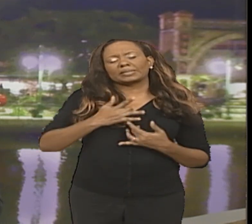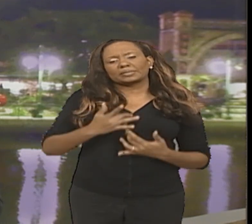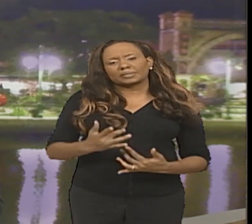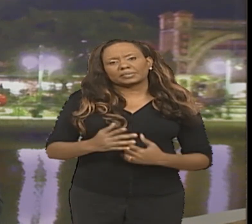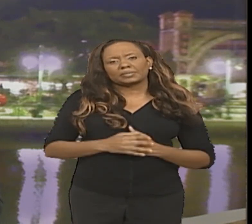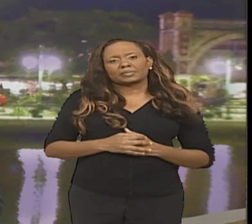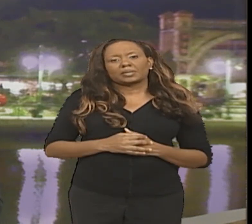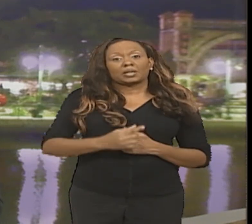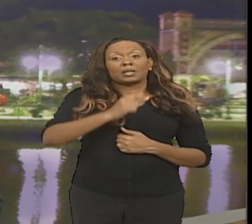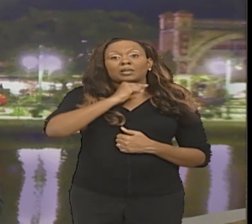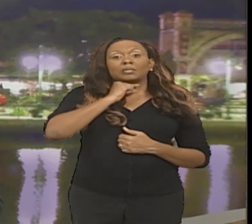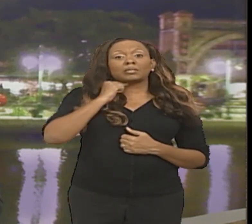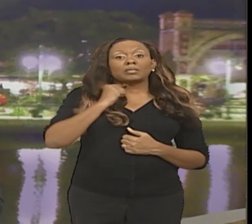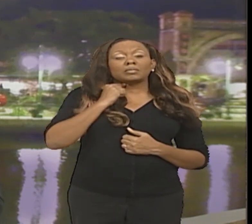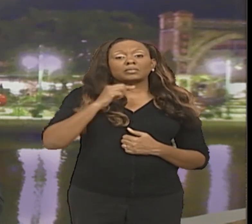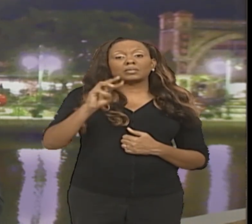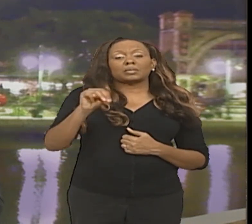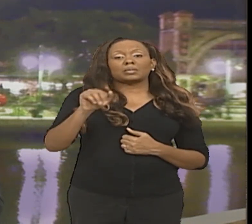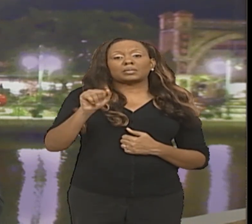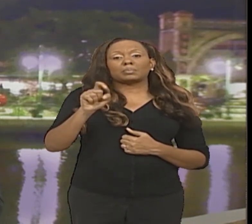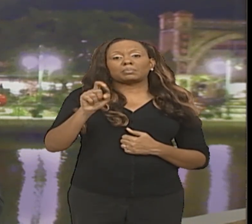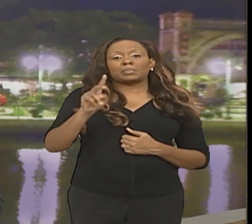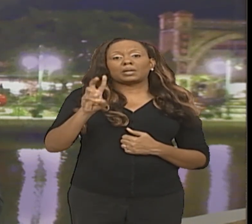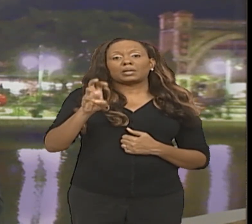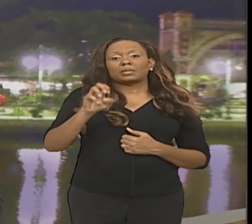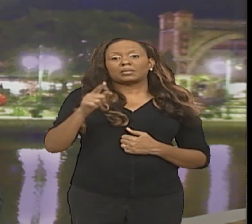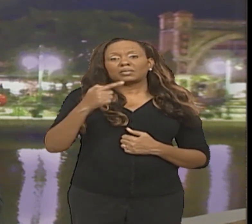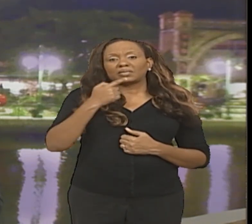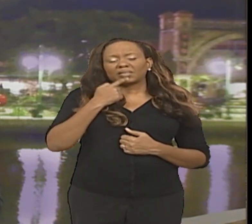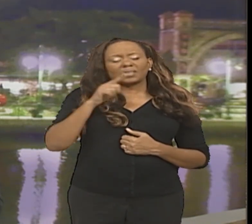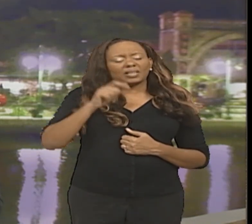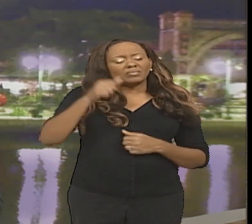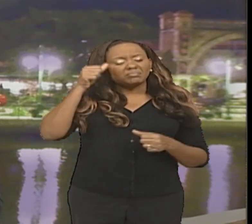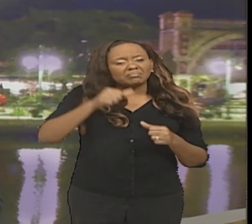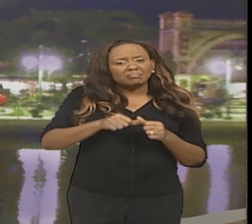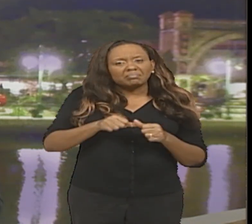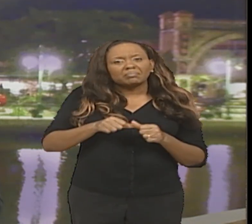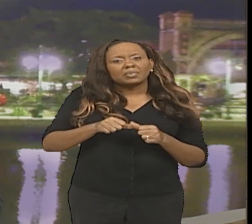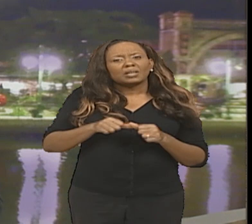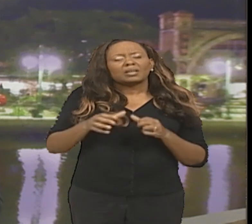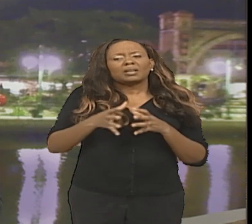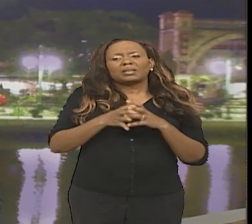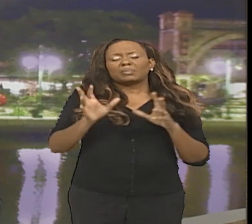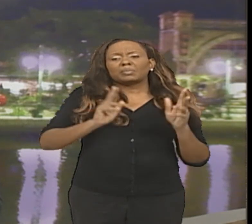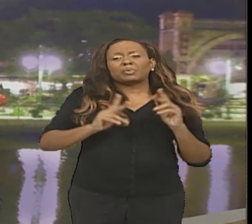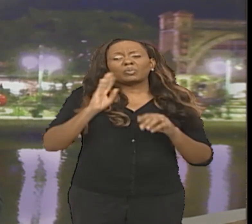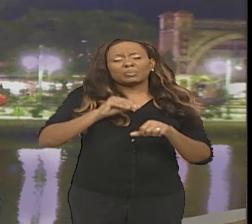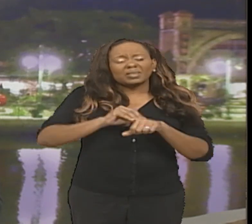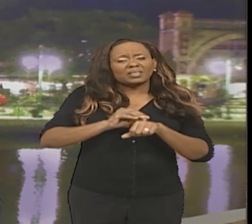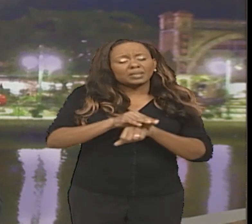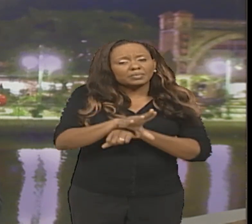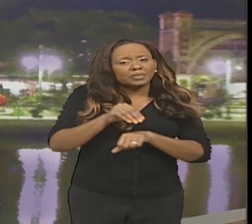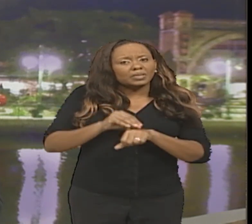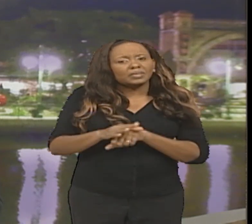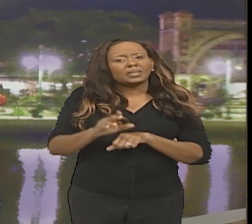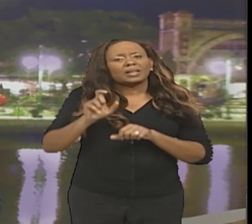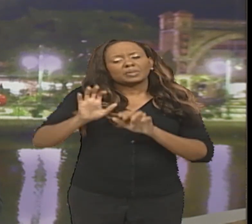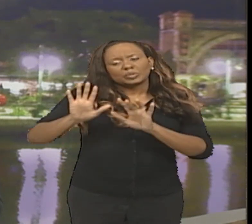Reverend Michael St. John Maxwell charges the administration needs to be mindful of every individual that will be